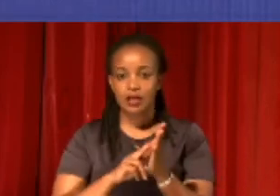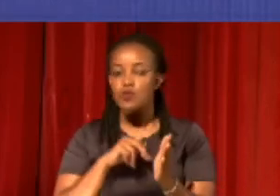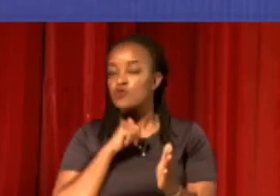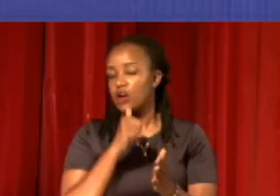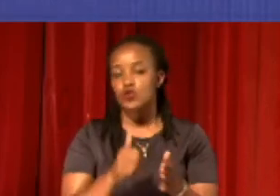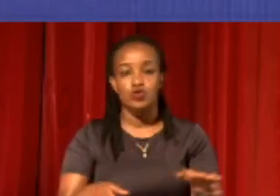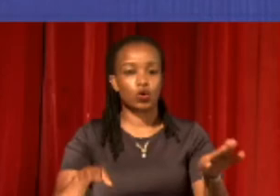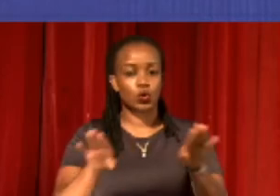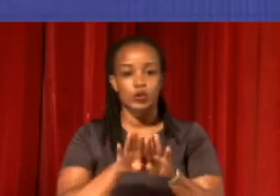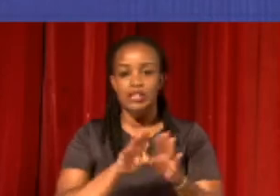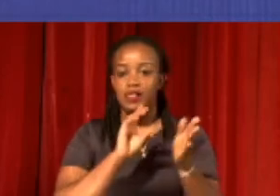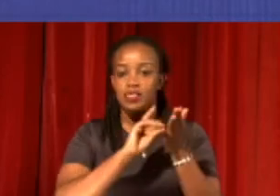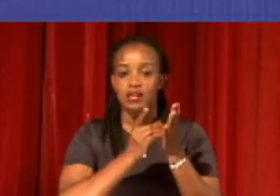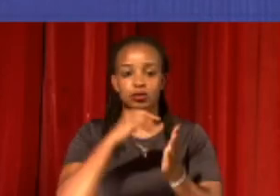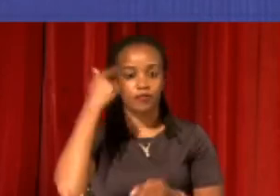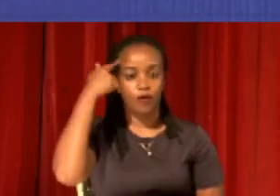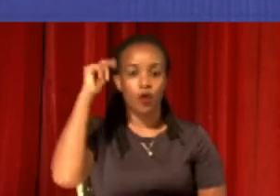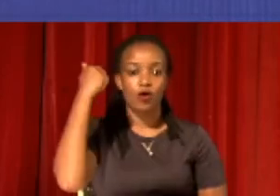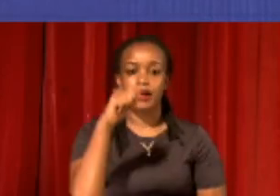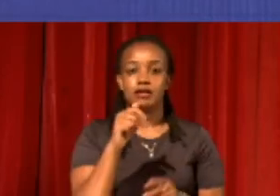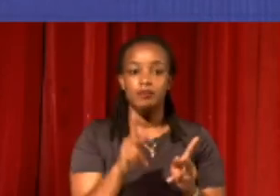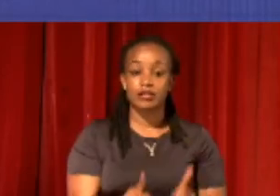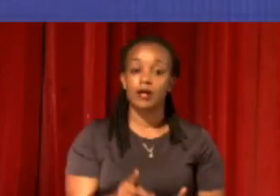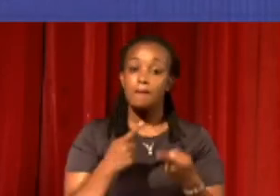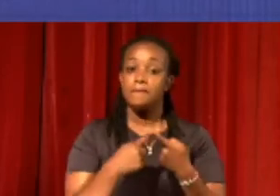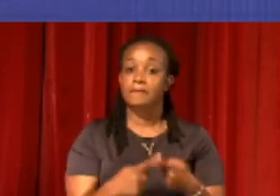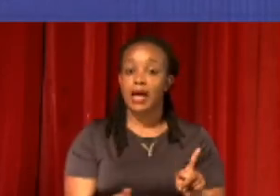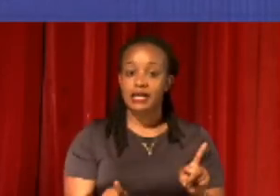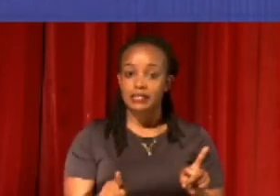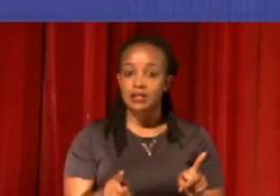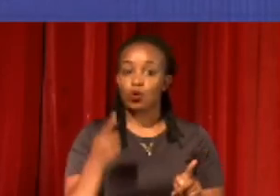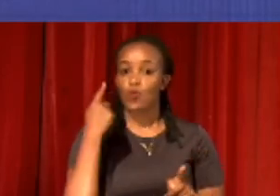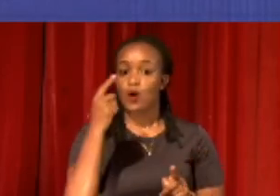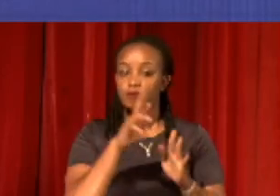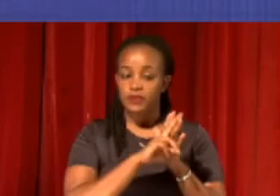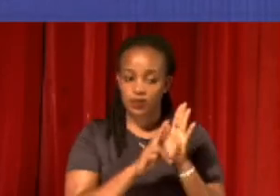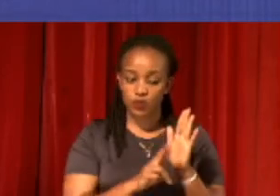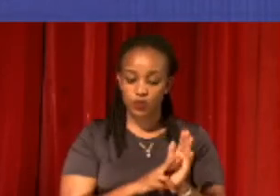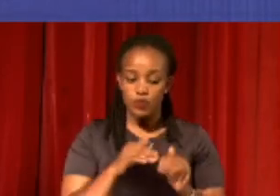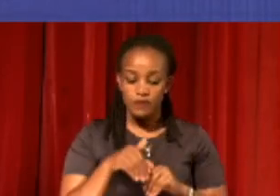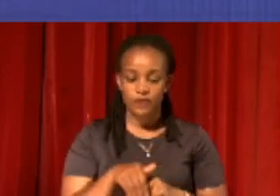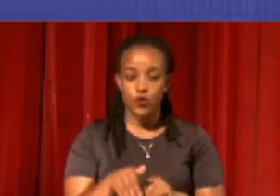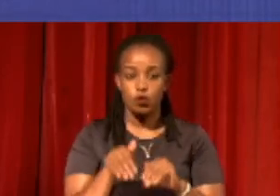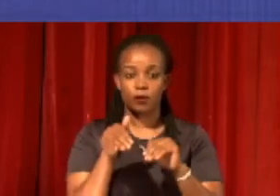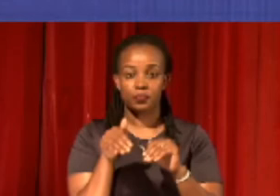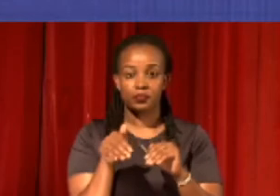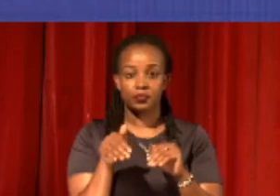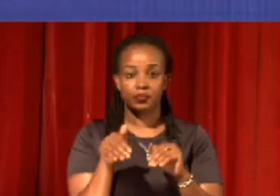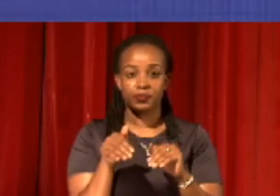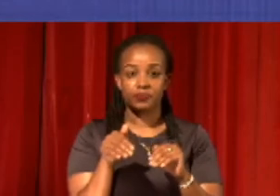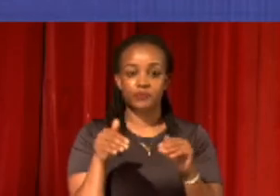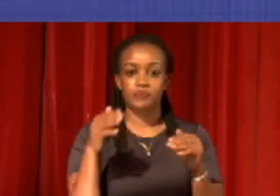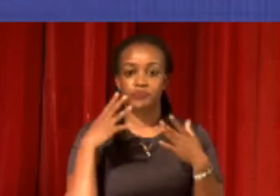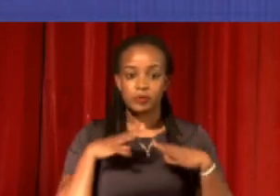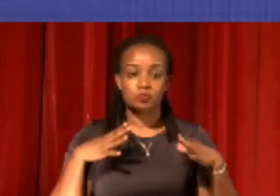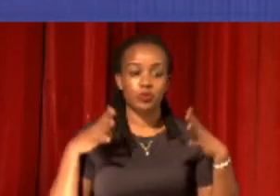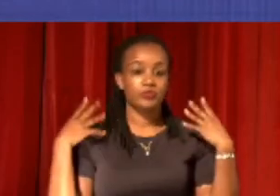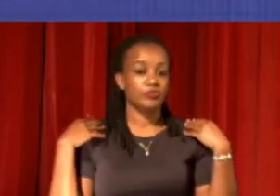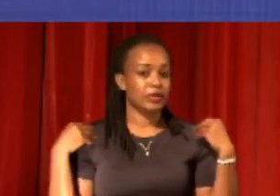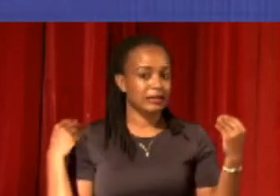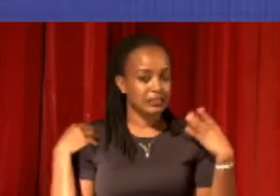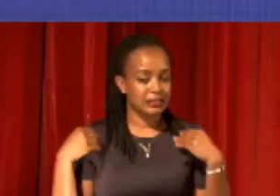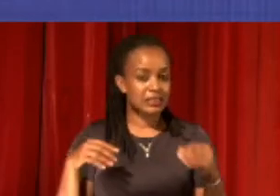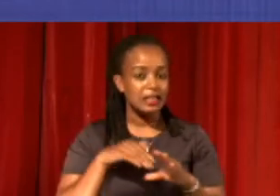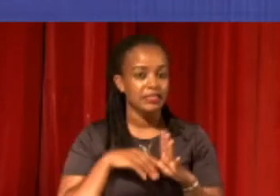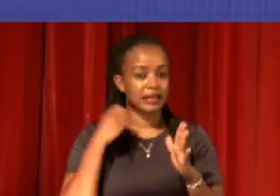creative person. But one of the criteria we'll want to put into place is that because this is a cushion to people who've been practicing in the industry, we